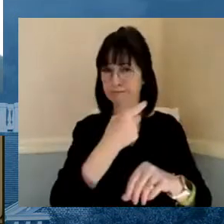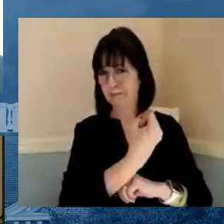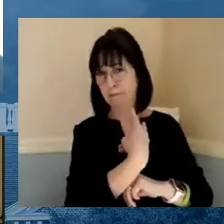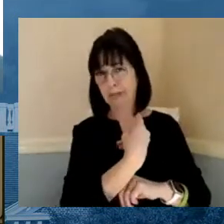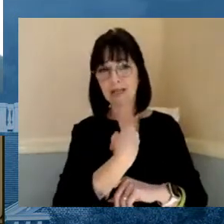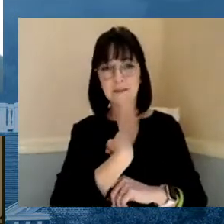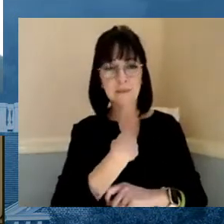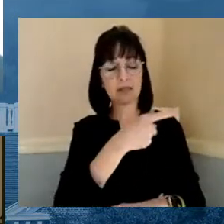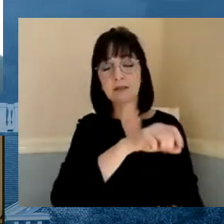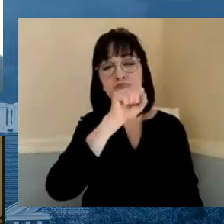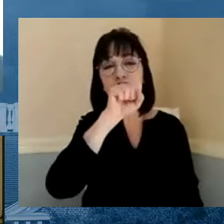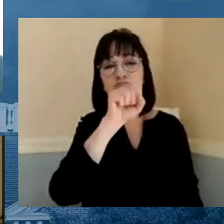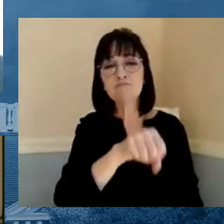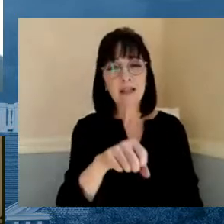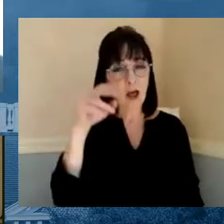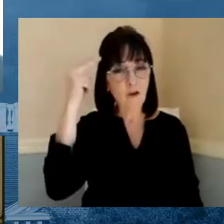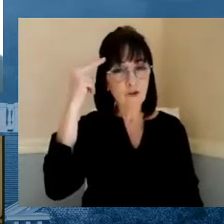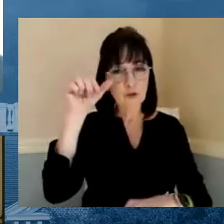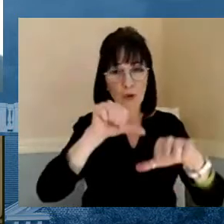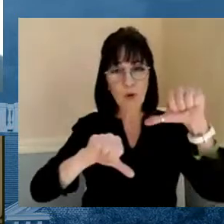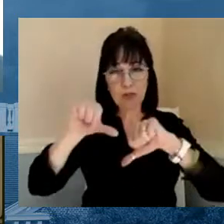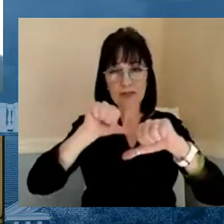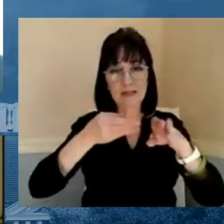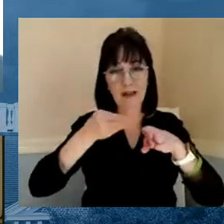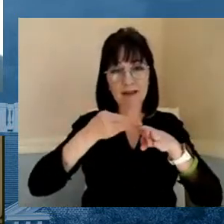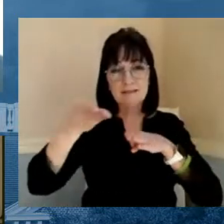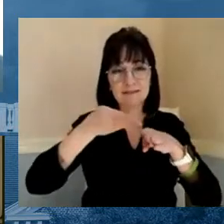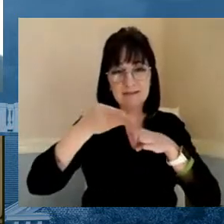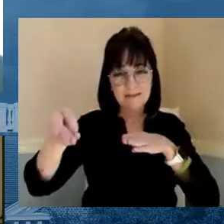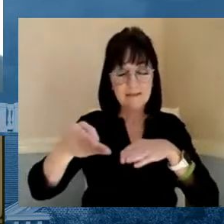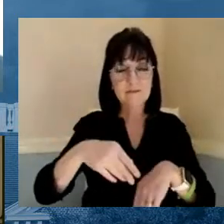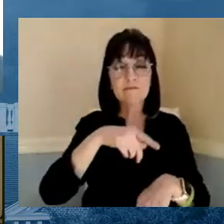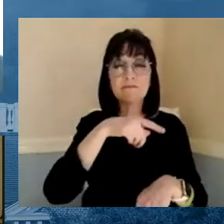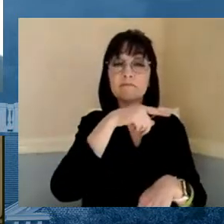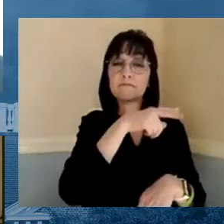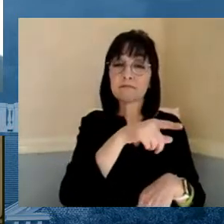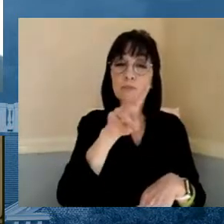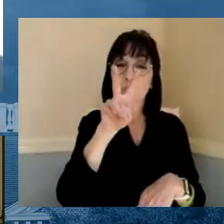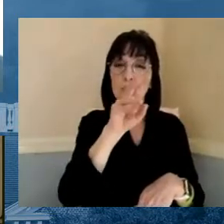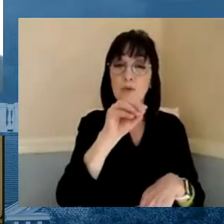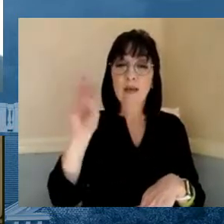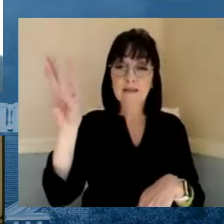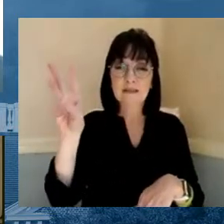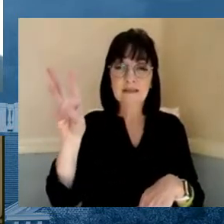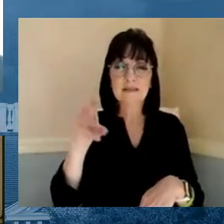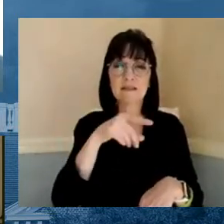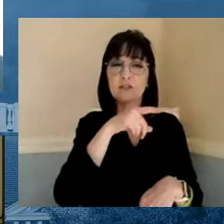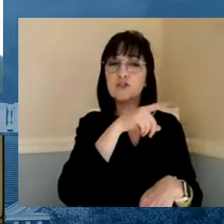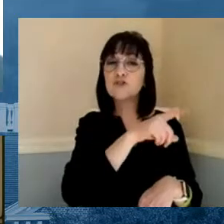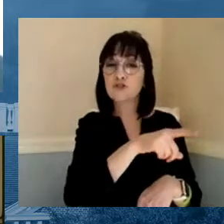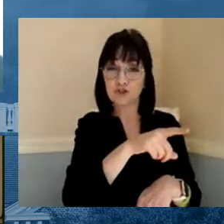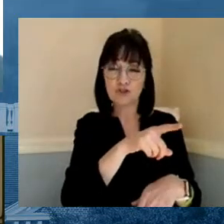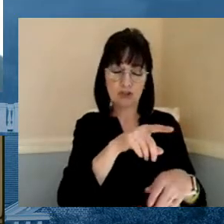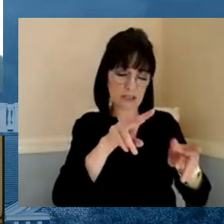neuroscience. In 2006, she learned of a group of scientists that were able to reverse